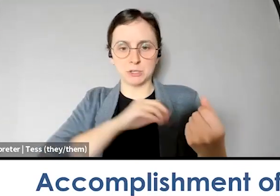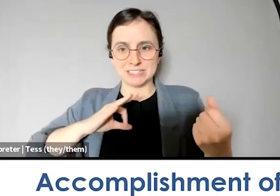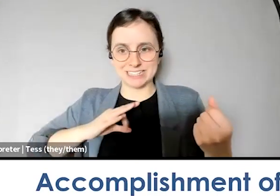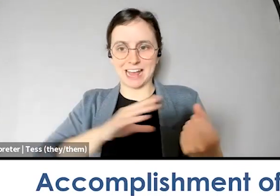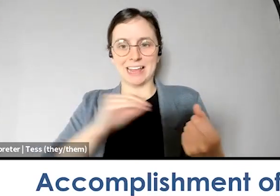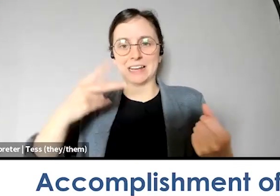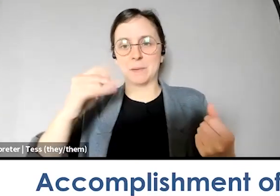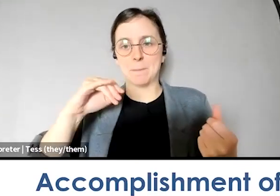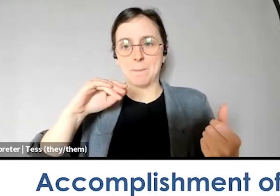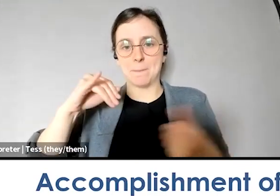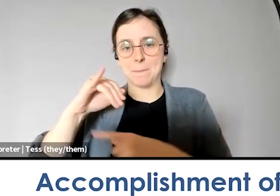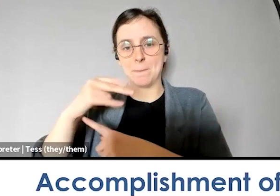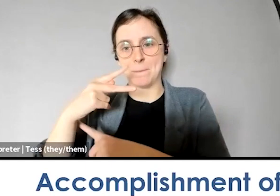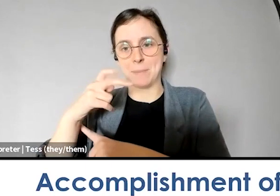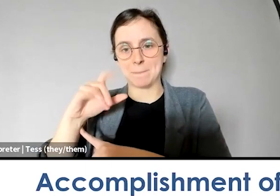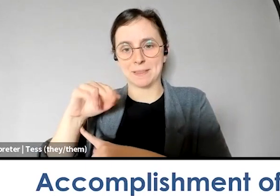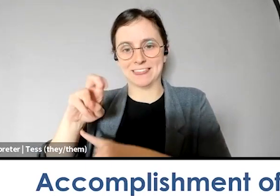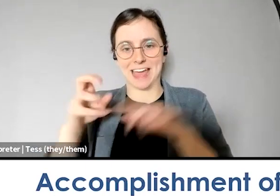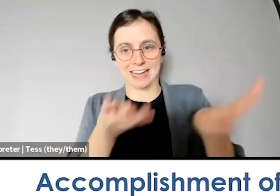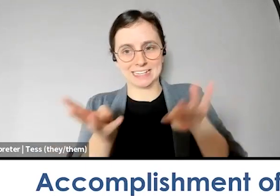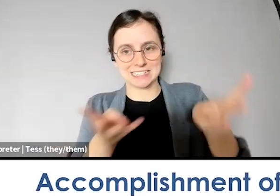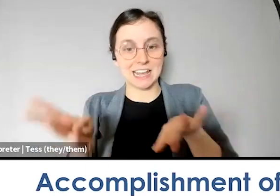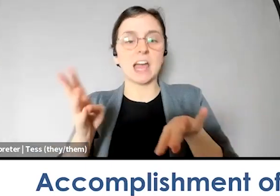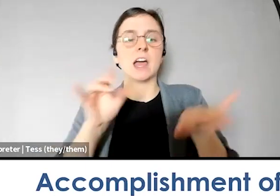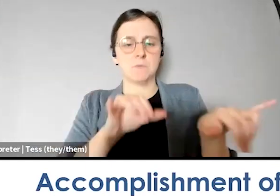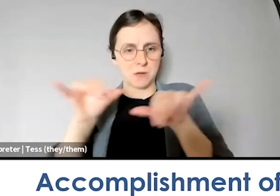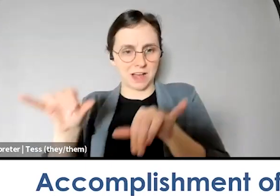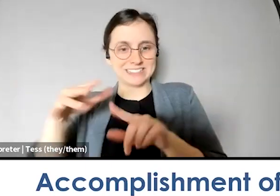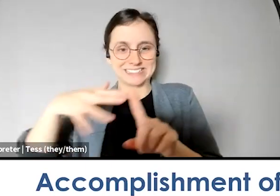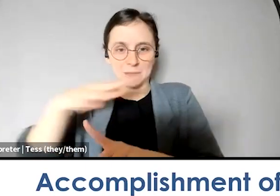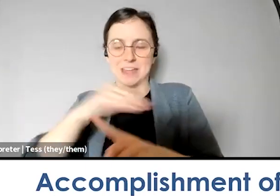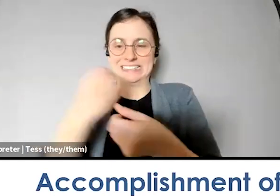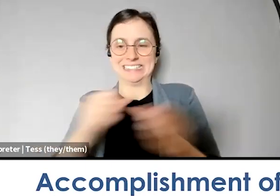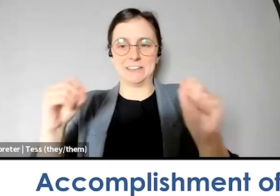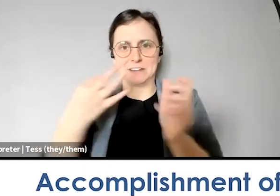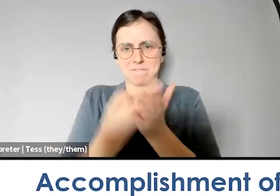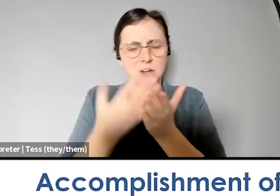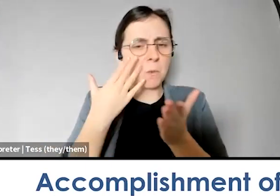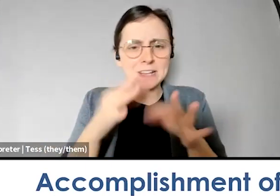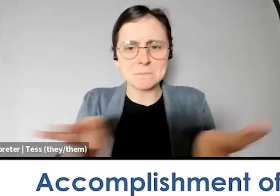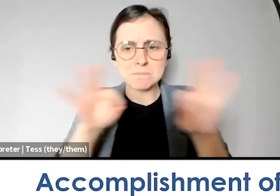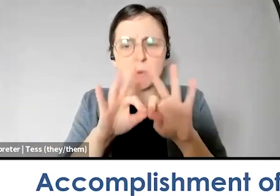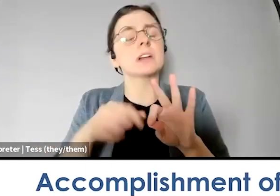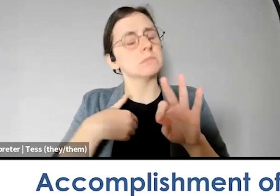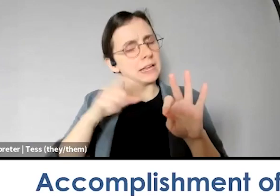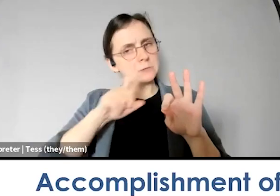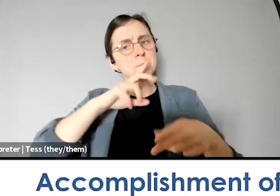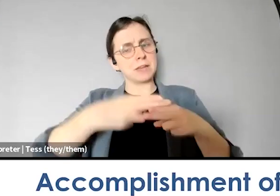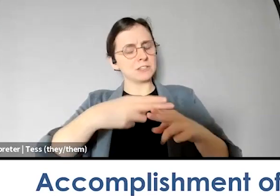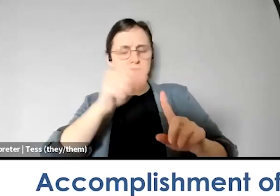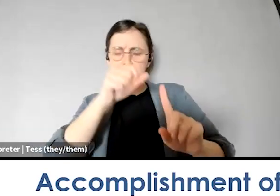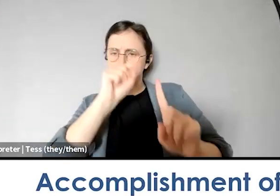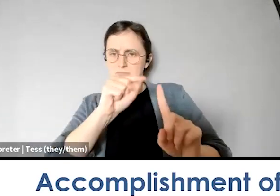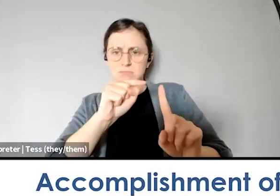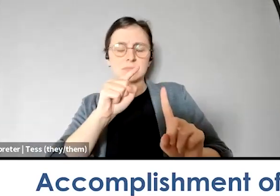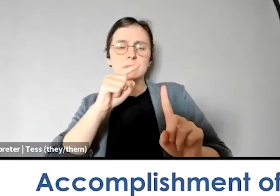was asked to speak about 988 financing, sustainable financing. But I do want to mention that